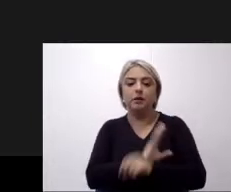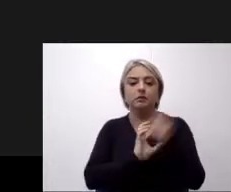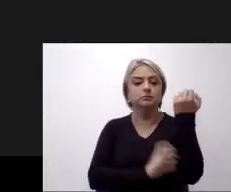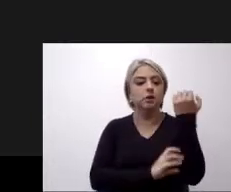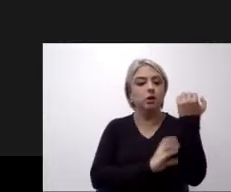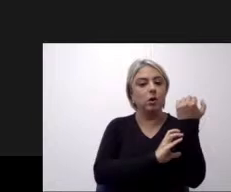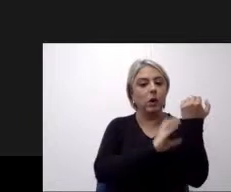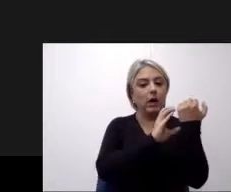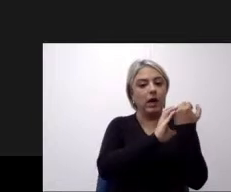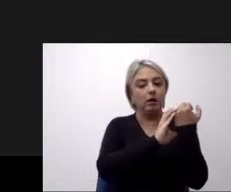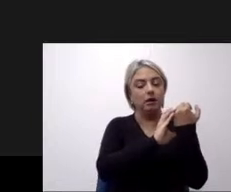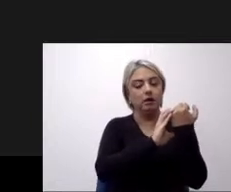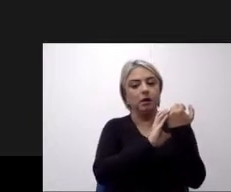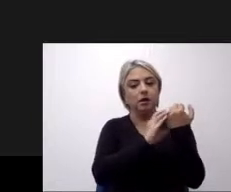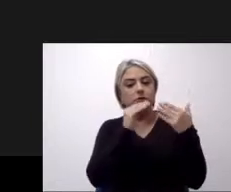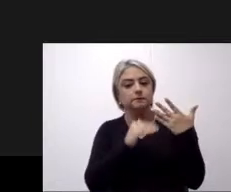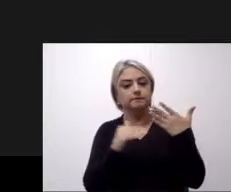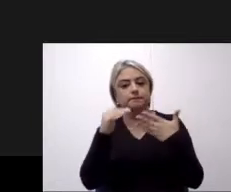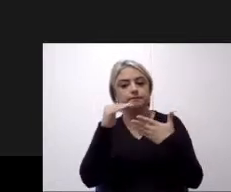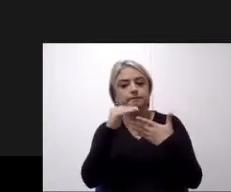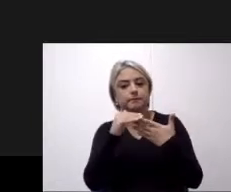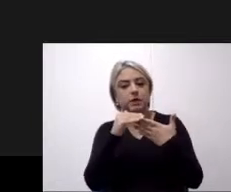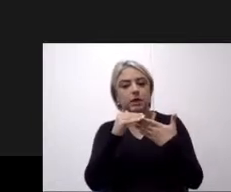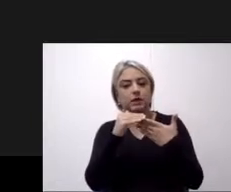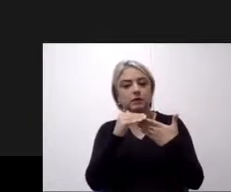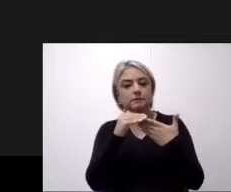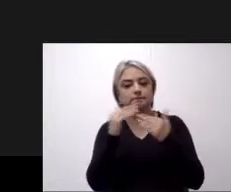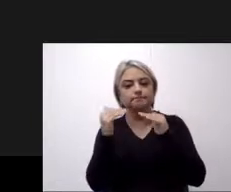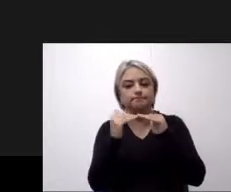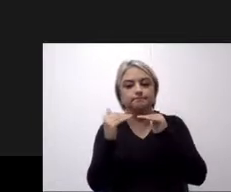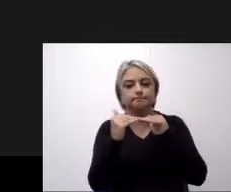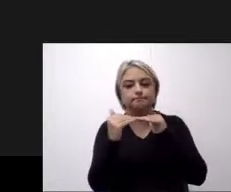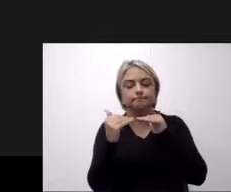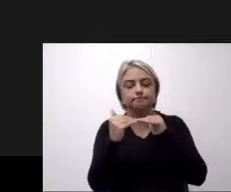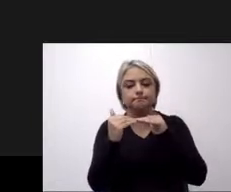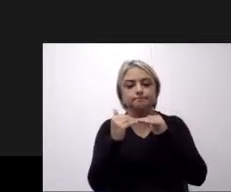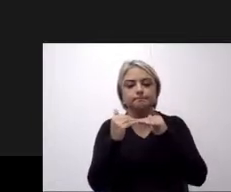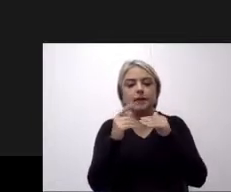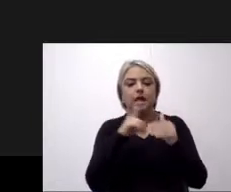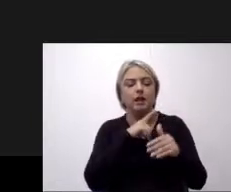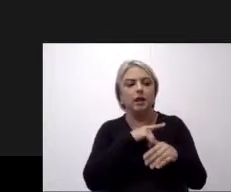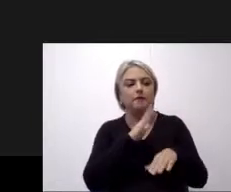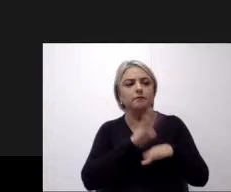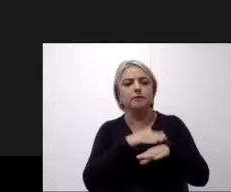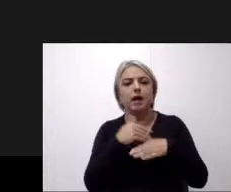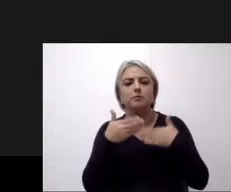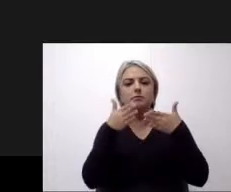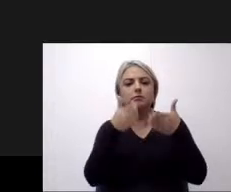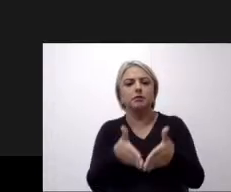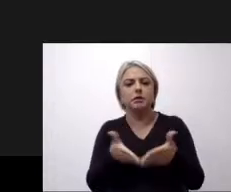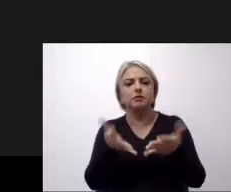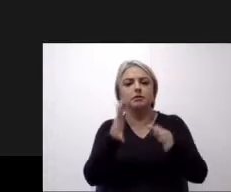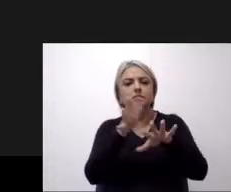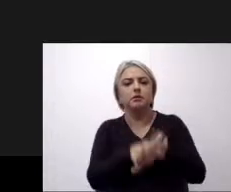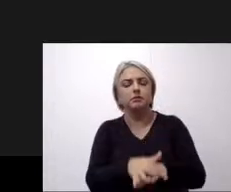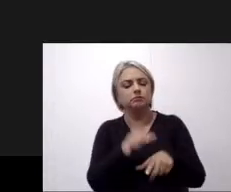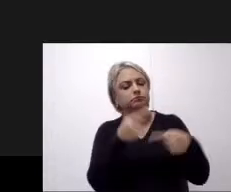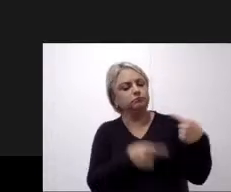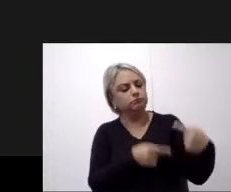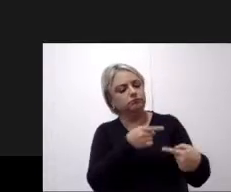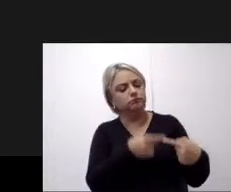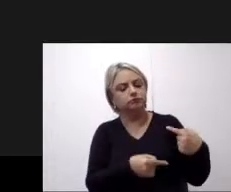broadly of professionals who participate in the implementation of public policies, also tend to create gender